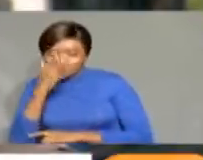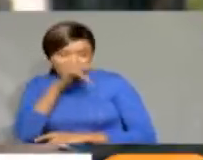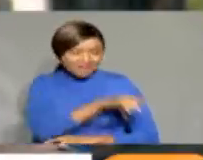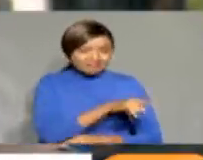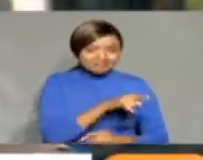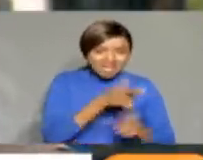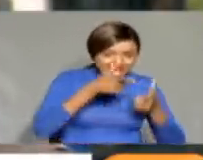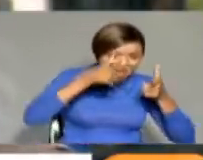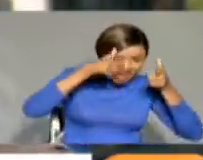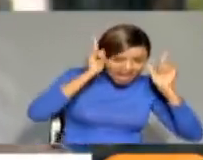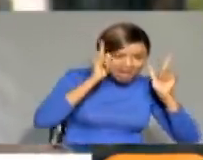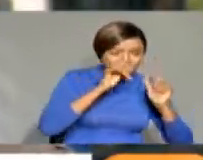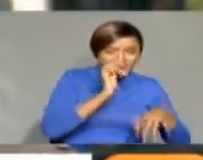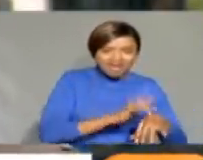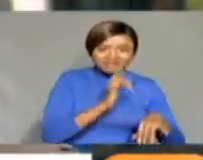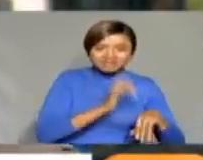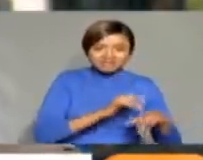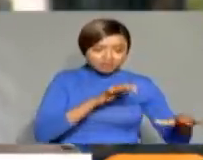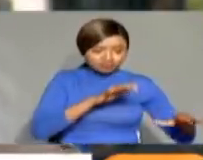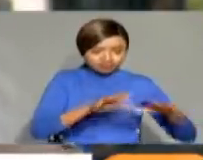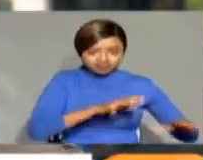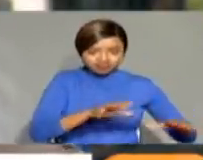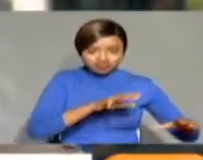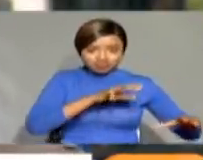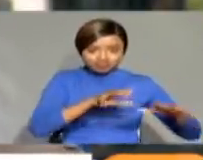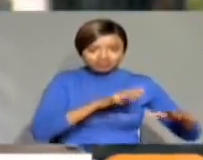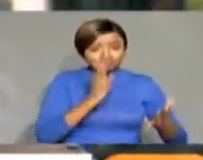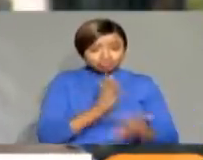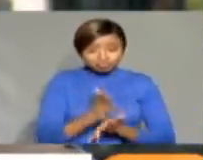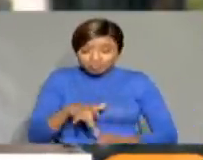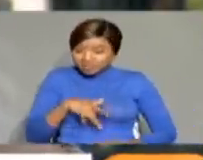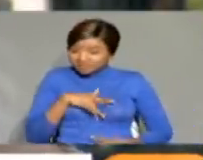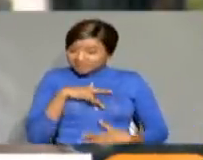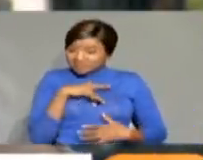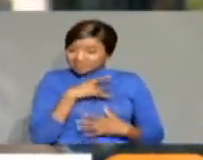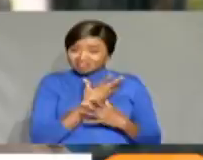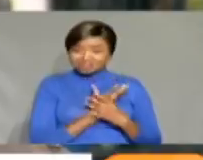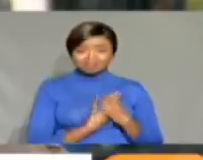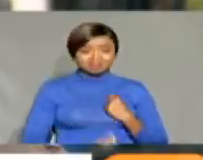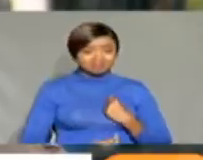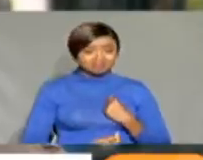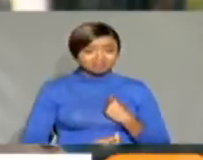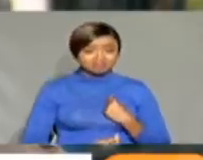blasts. It's a trauma to me. It's really traumatizing me. And